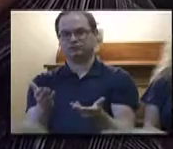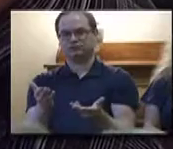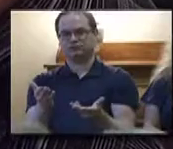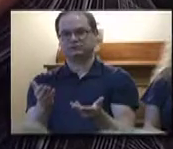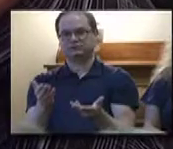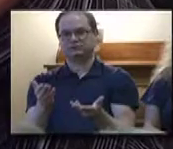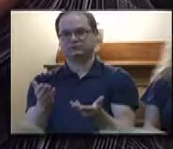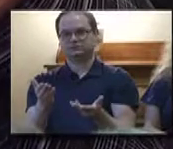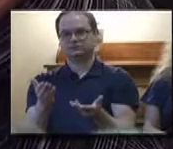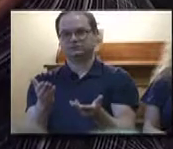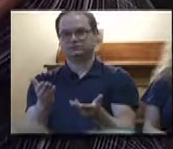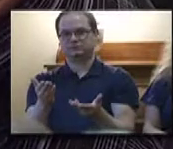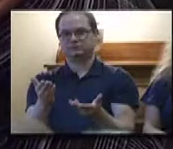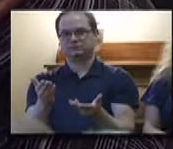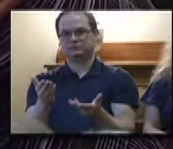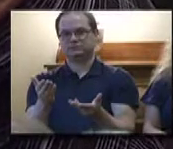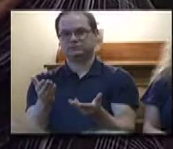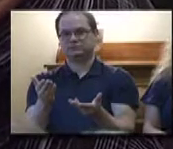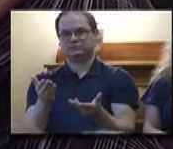on